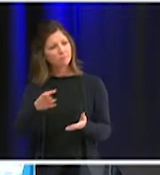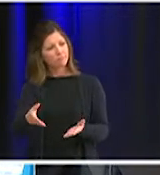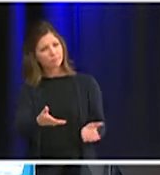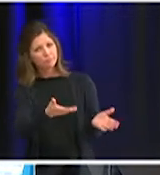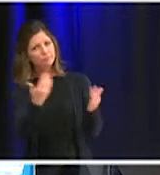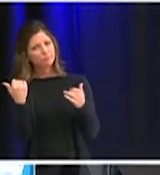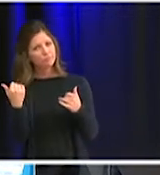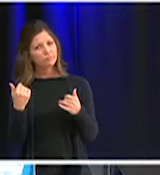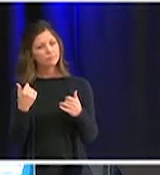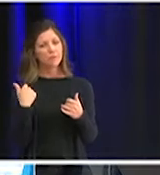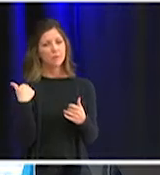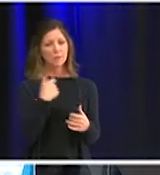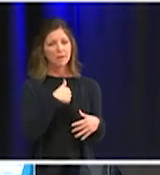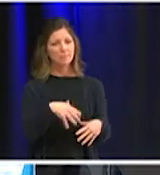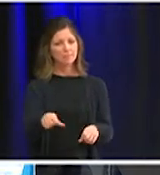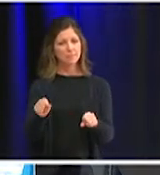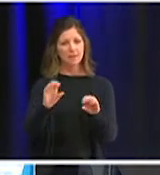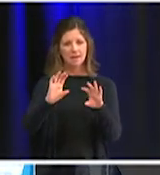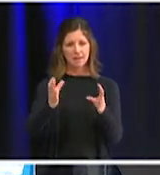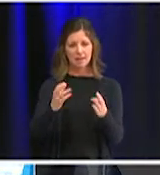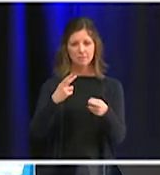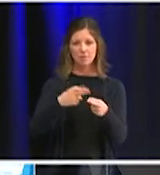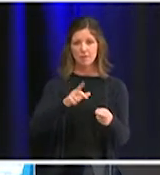We did a Plaza La Fiesta.